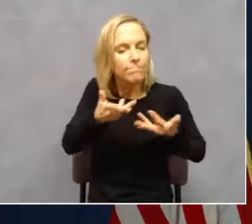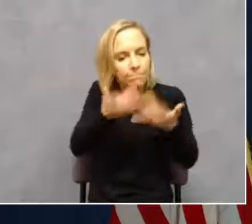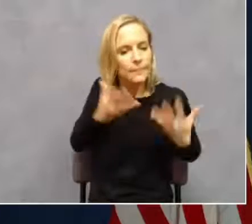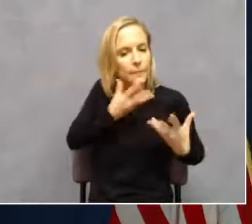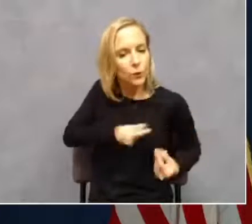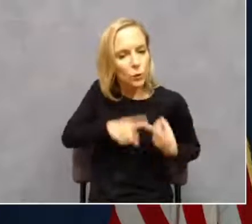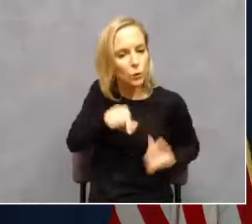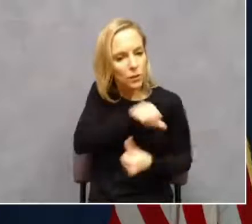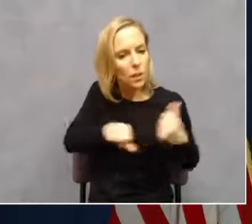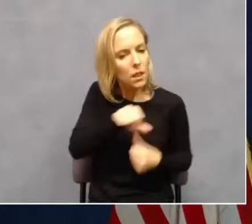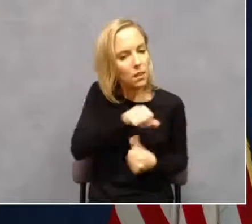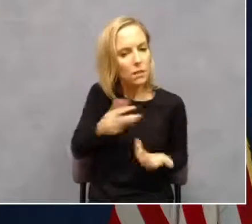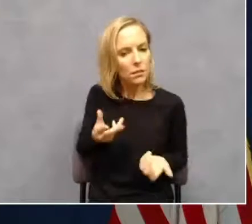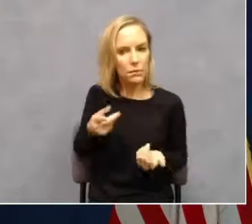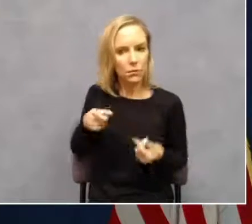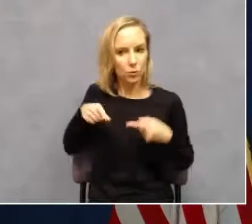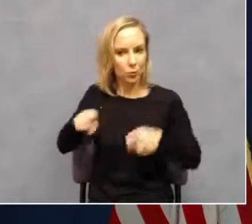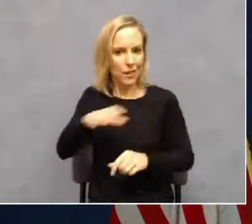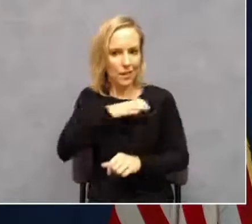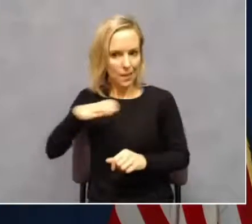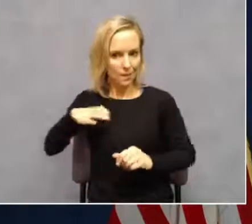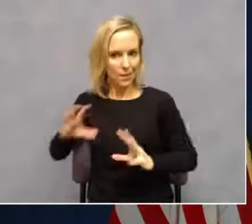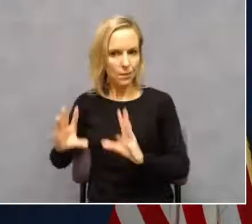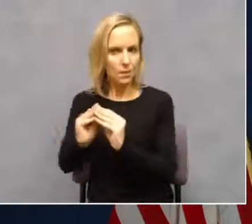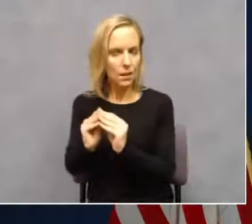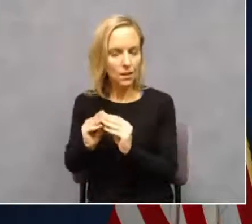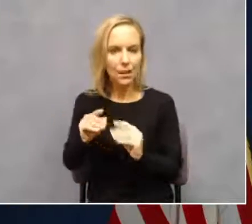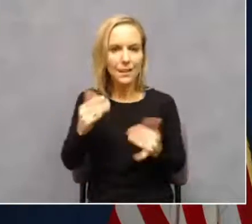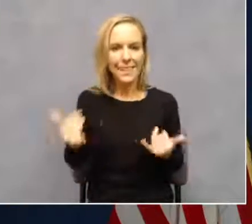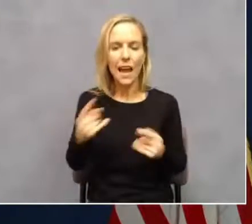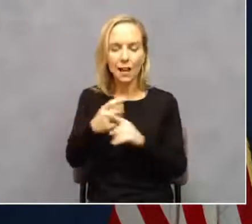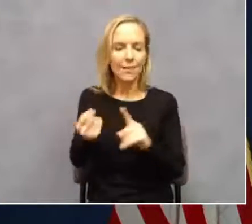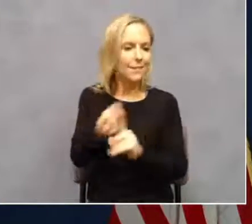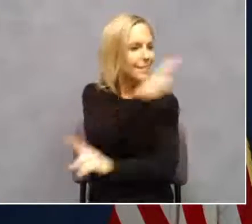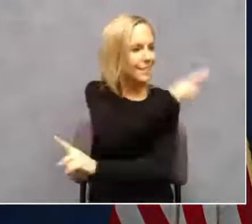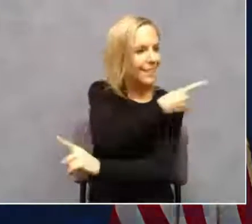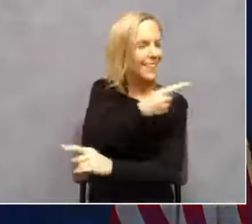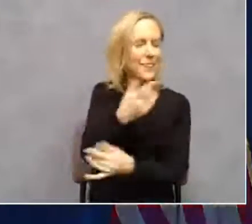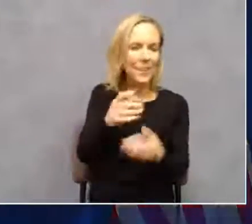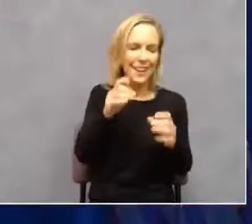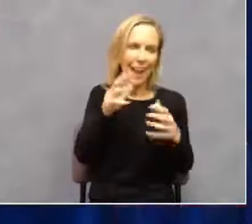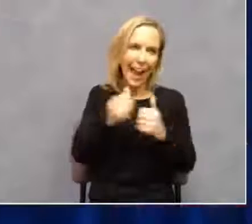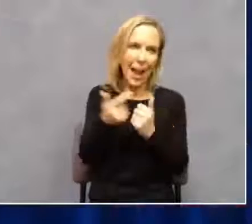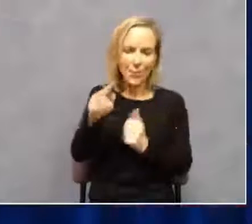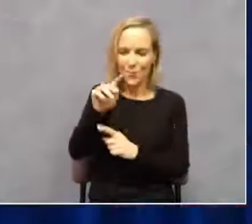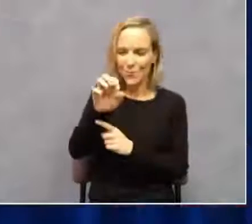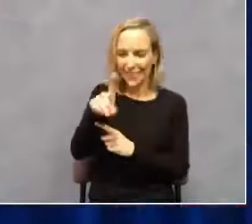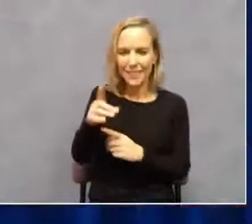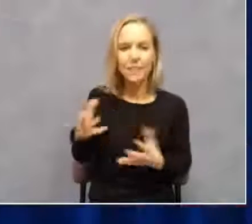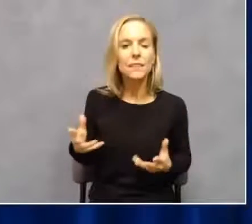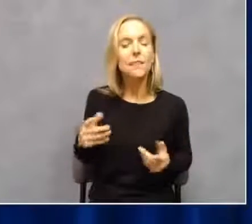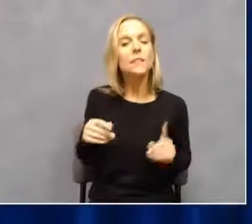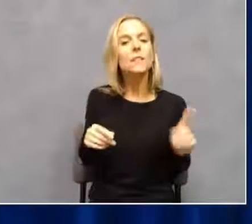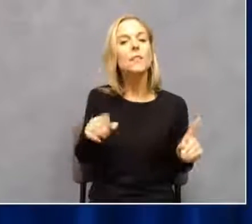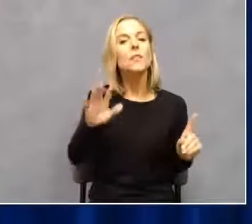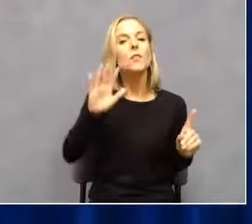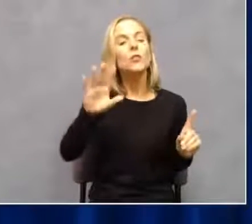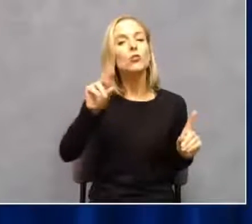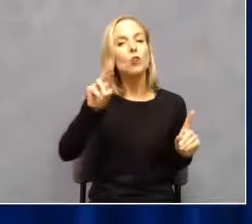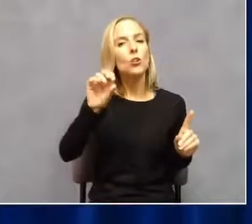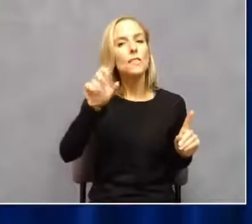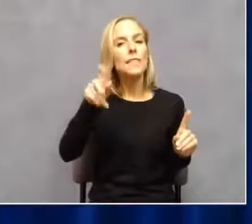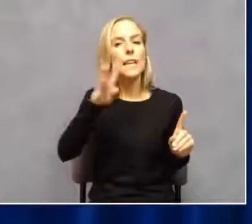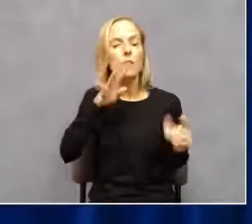hearings. All right, now the question that had nothing to do with how he was treated. So thank you. So Tom, the question, so remember, this